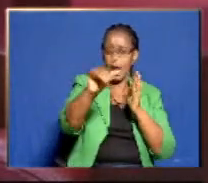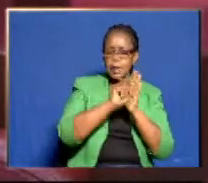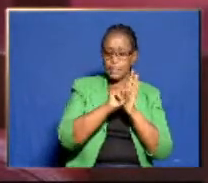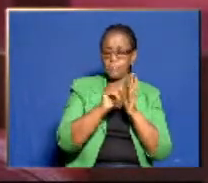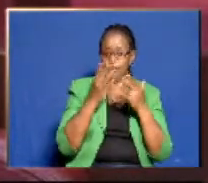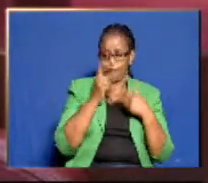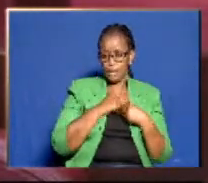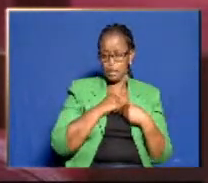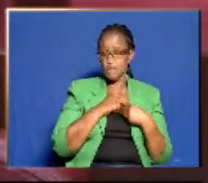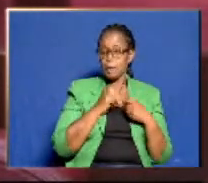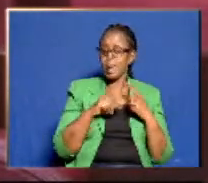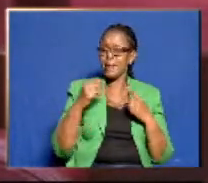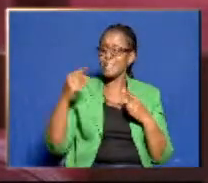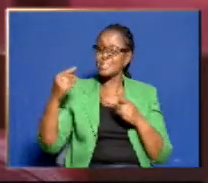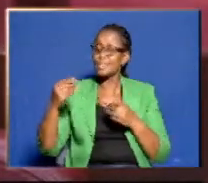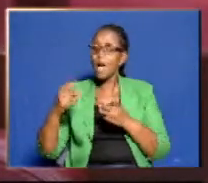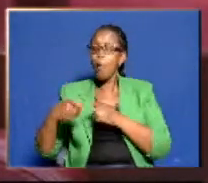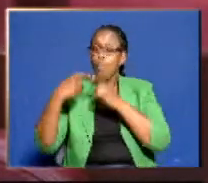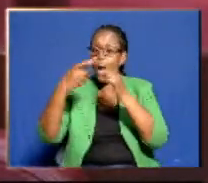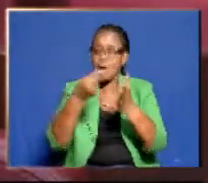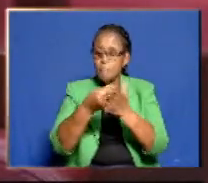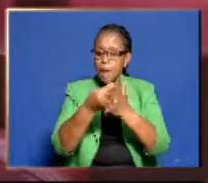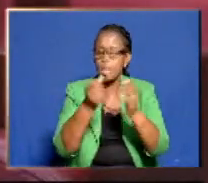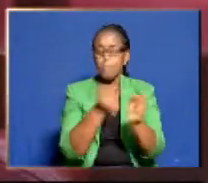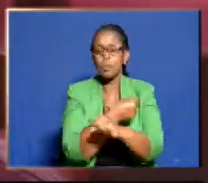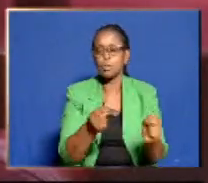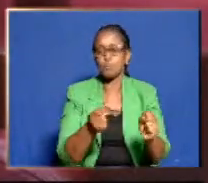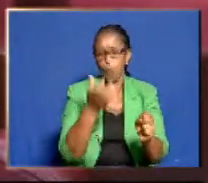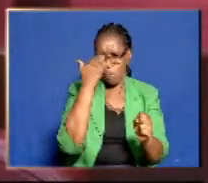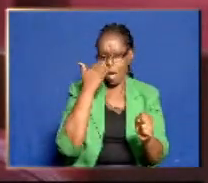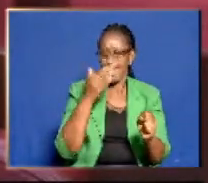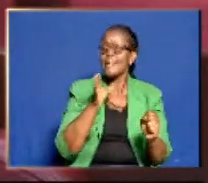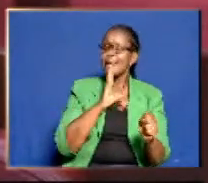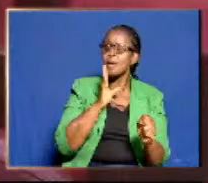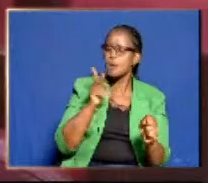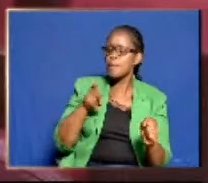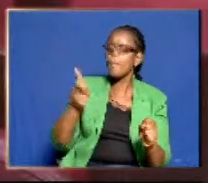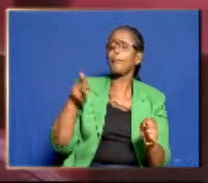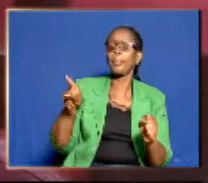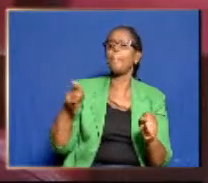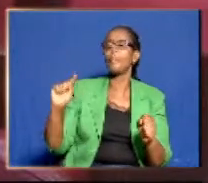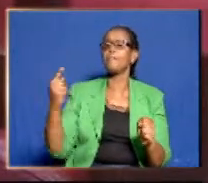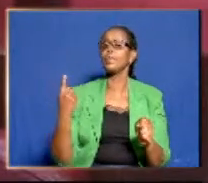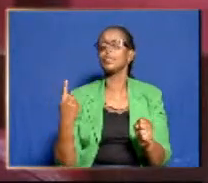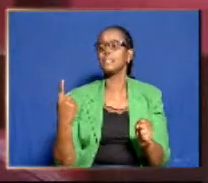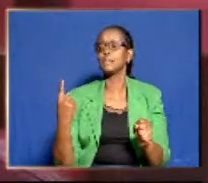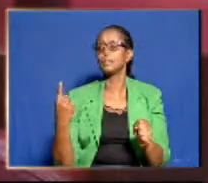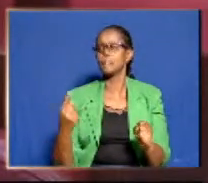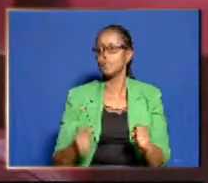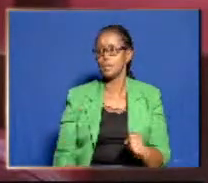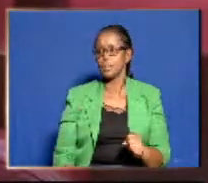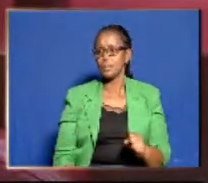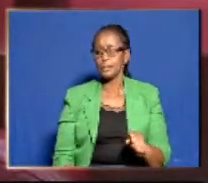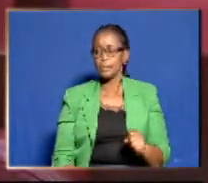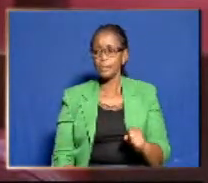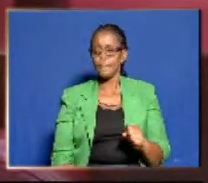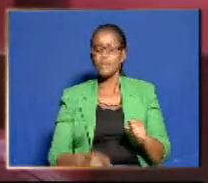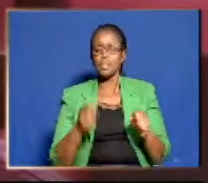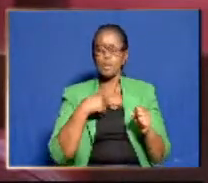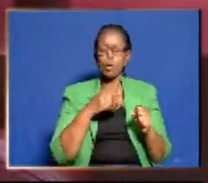we are waiting for pending bills to be cleared, the Honorable Speaker. The road from Musau, Mbale, Veruga, Bura